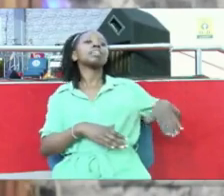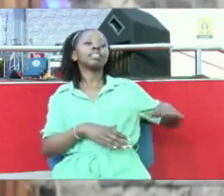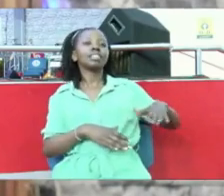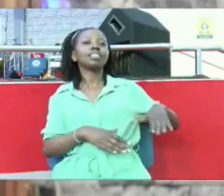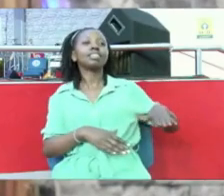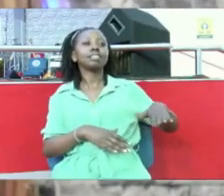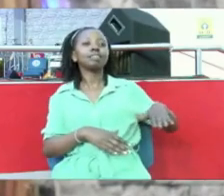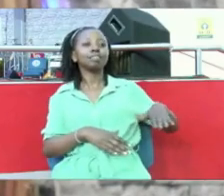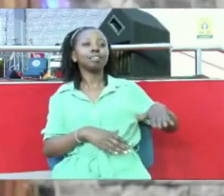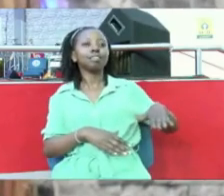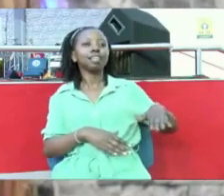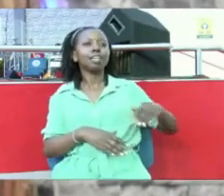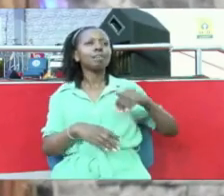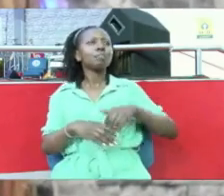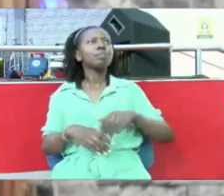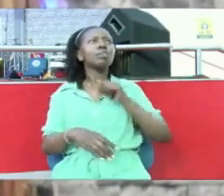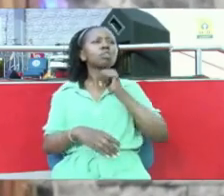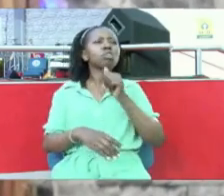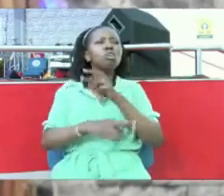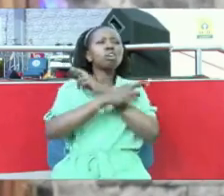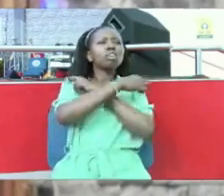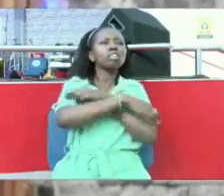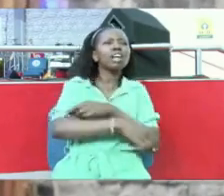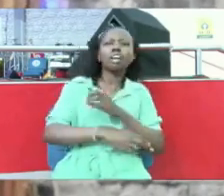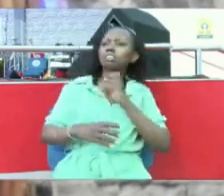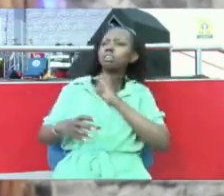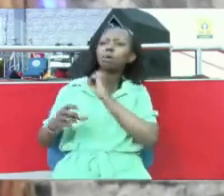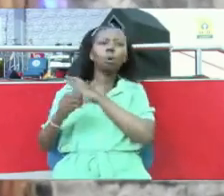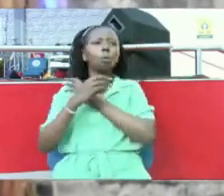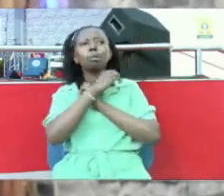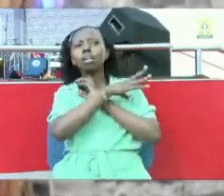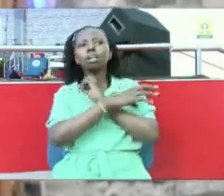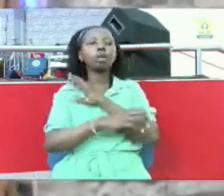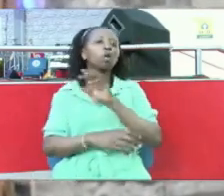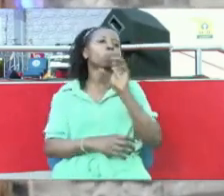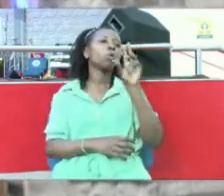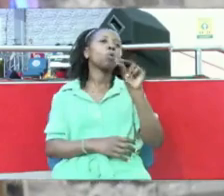presence, I'm not relaxing complaining.